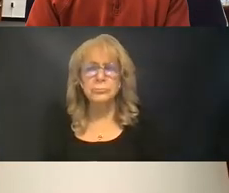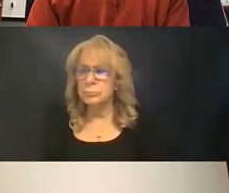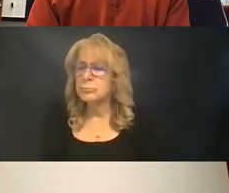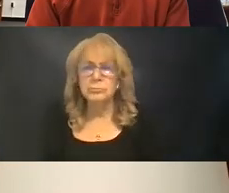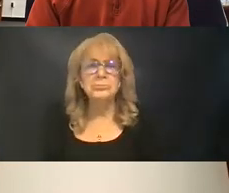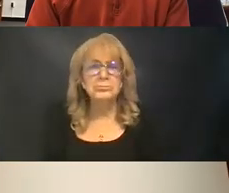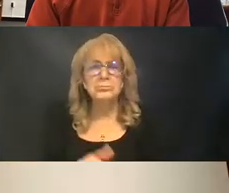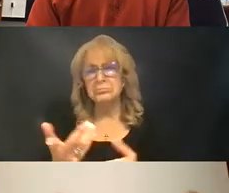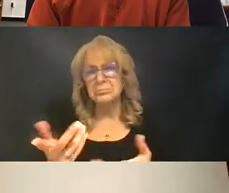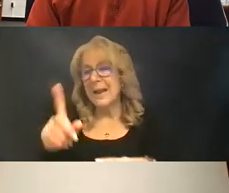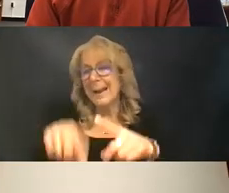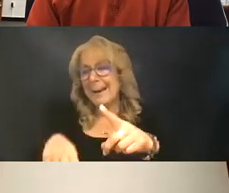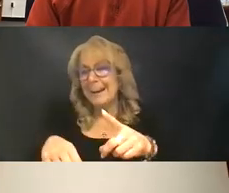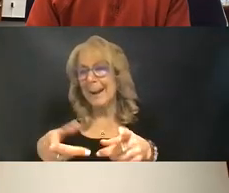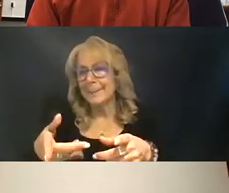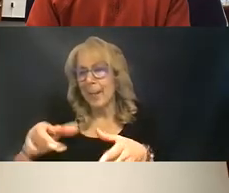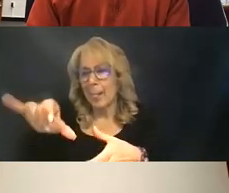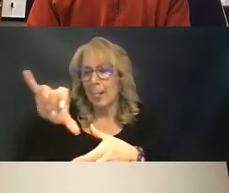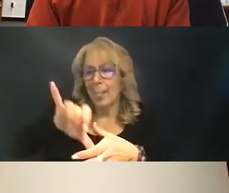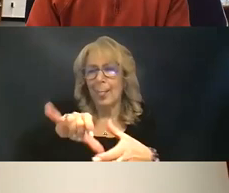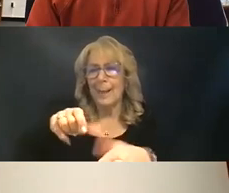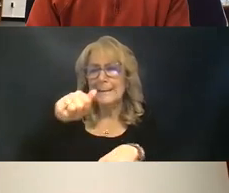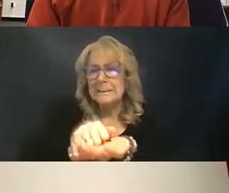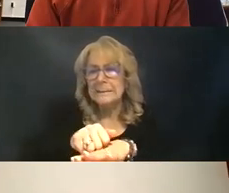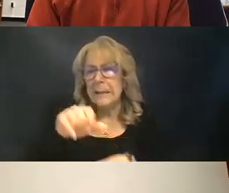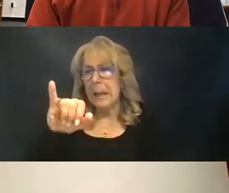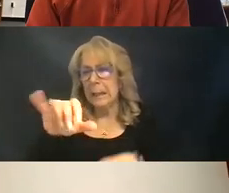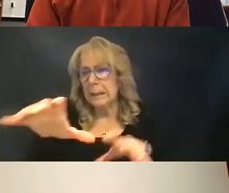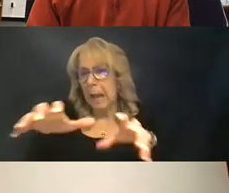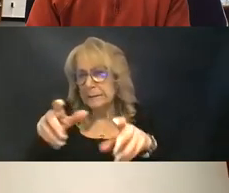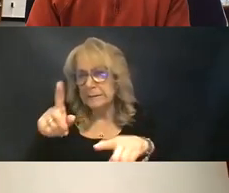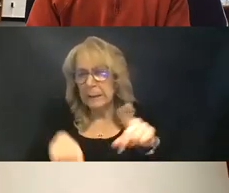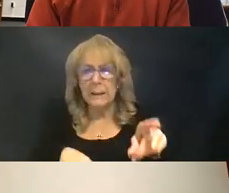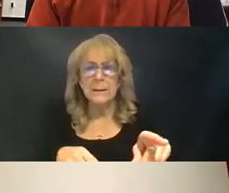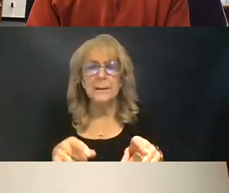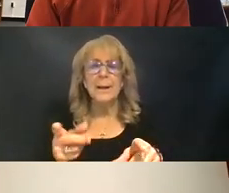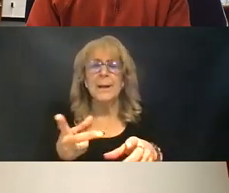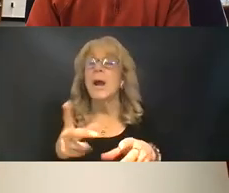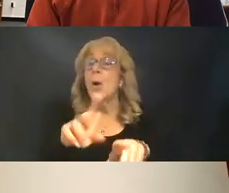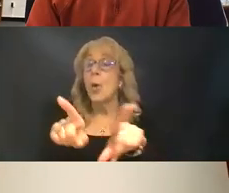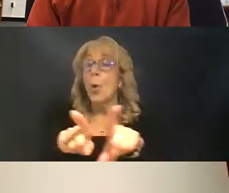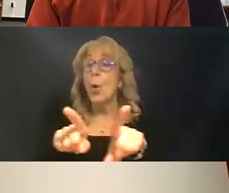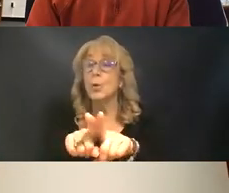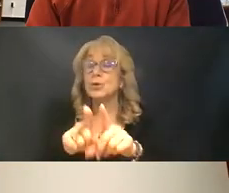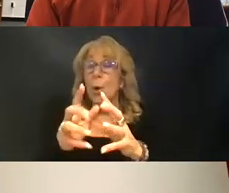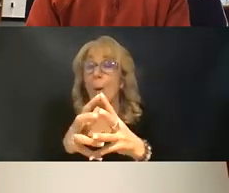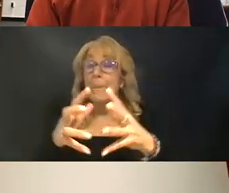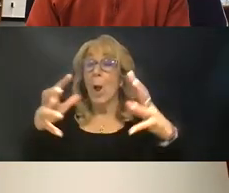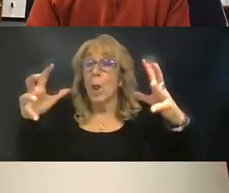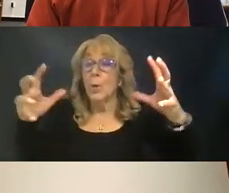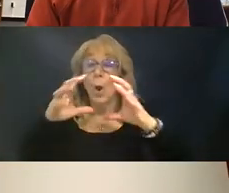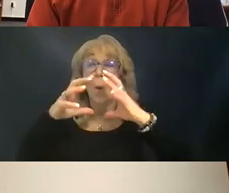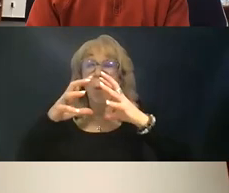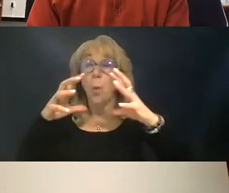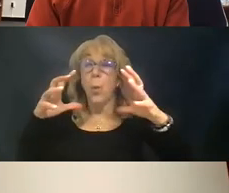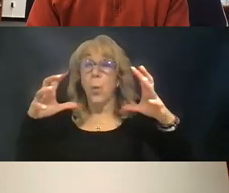of solid ice. And I'm going to cover the bottle with a balloon, and I've stuck it into the bottle, as you see there. And I'm putting it on a